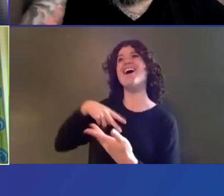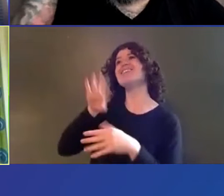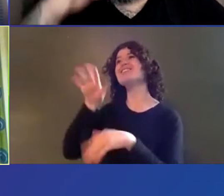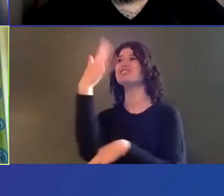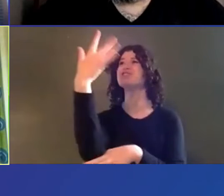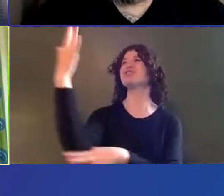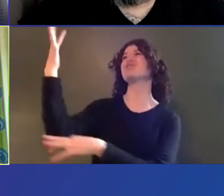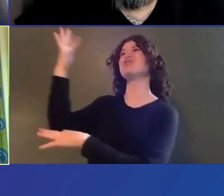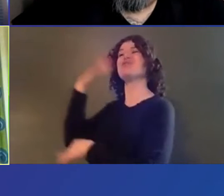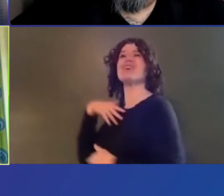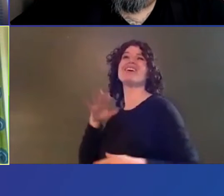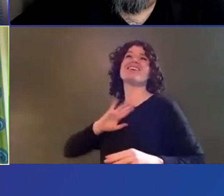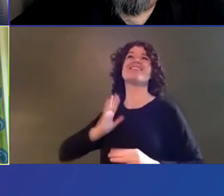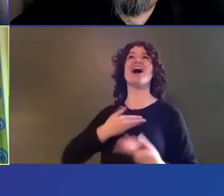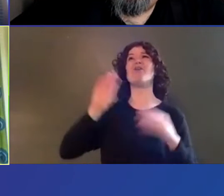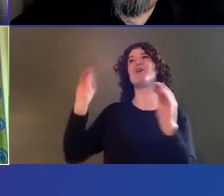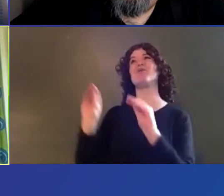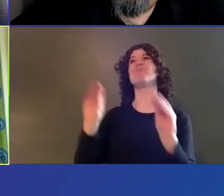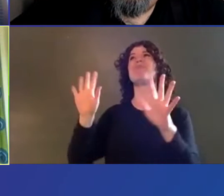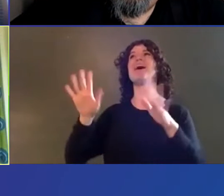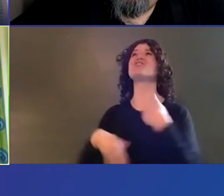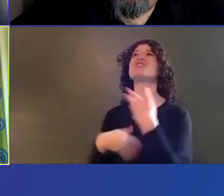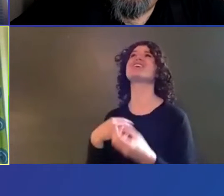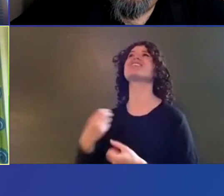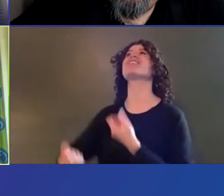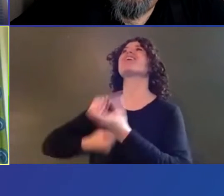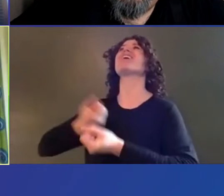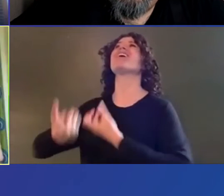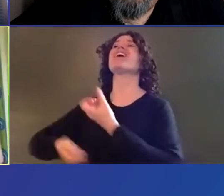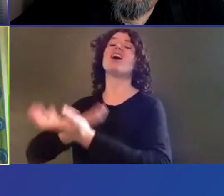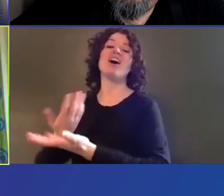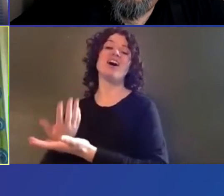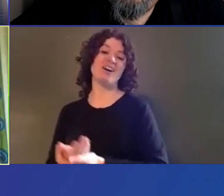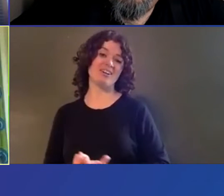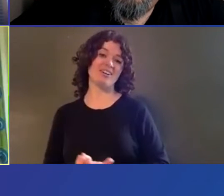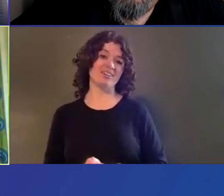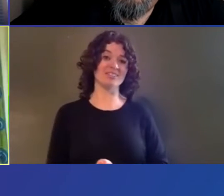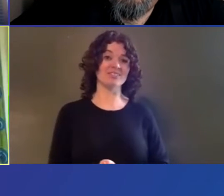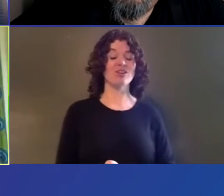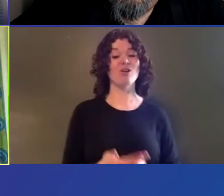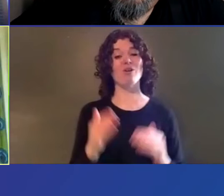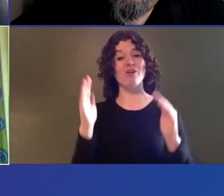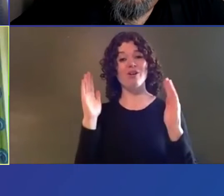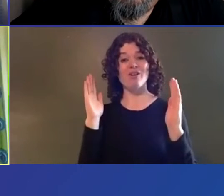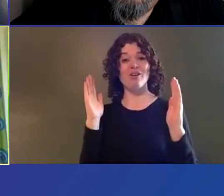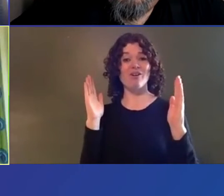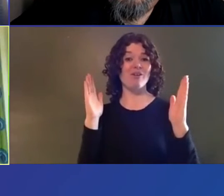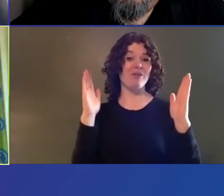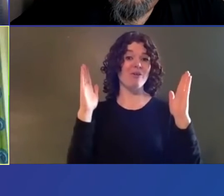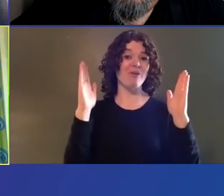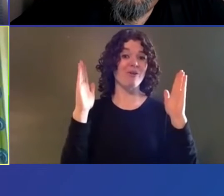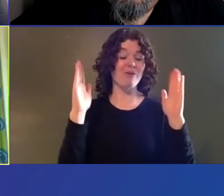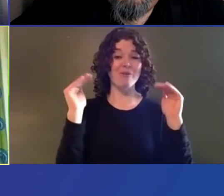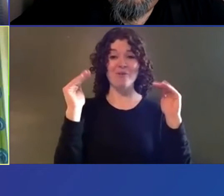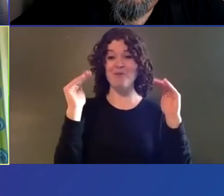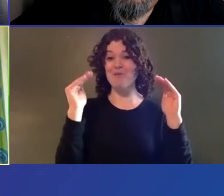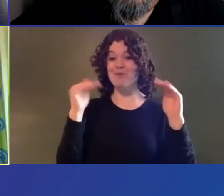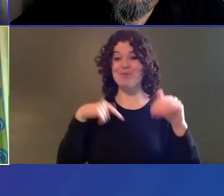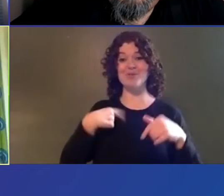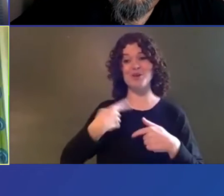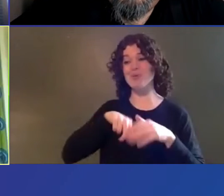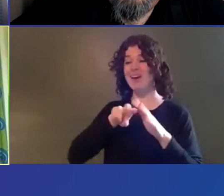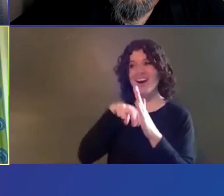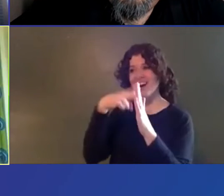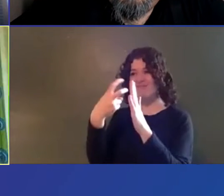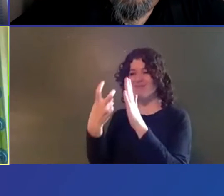world. Right. And then maybe one day we'll get encapsulated into this thing, and then there'll be more fairy magic over here.